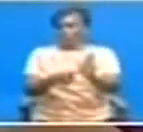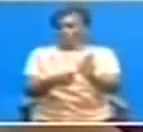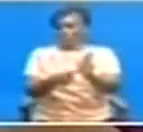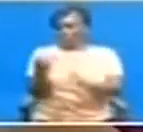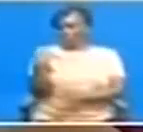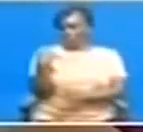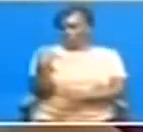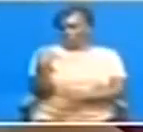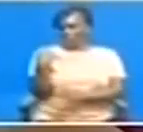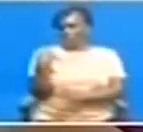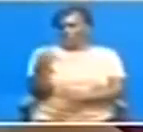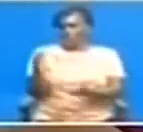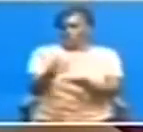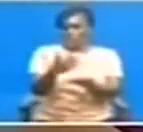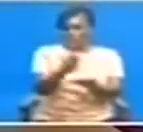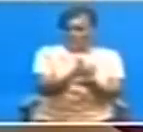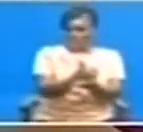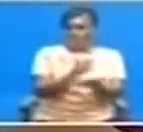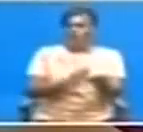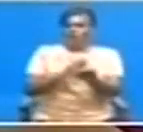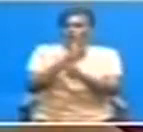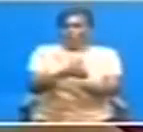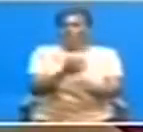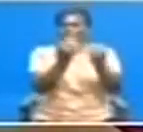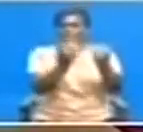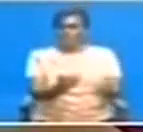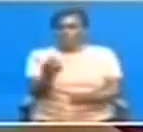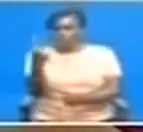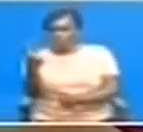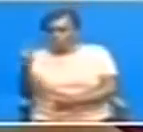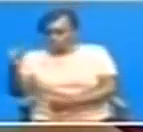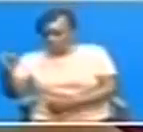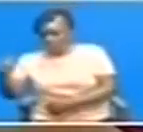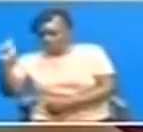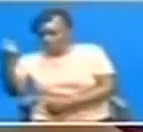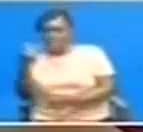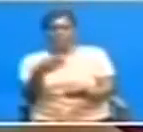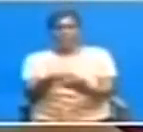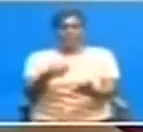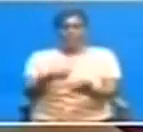Live, saw the amount raised exceeding the required 2 million Kenya shillings.